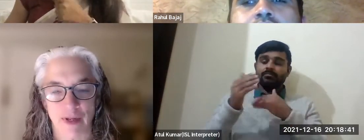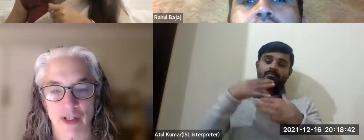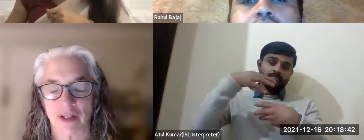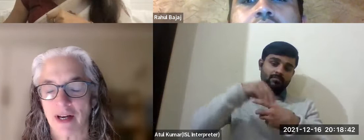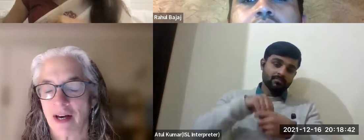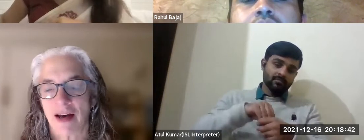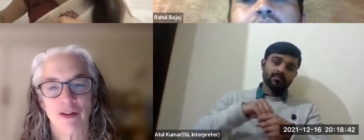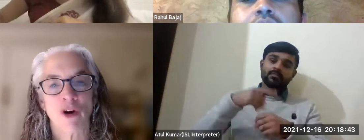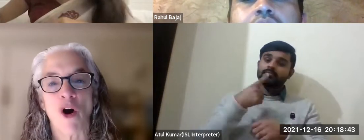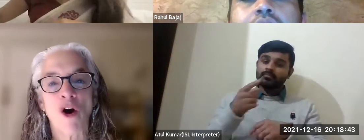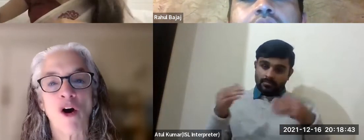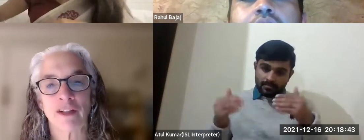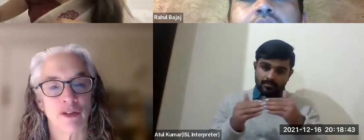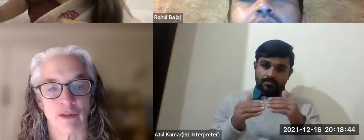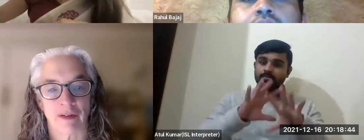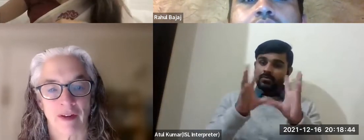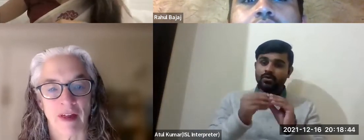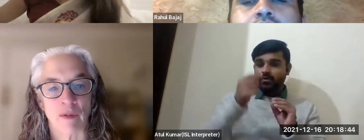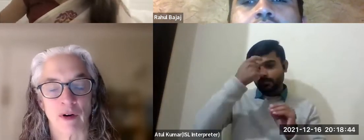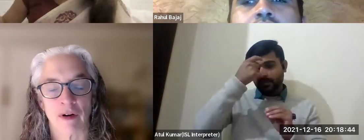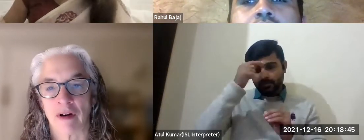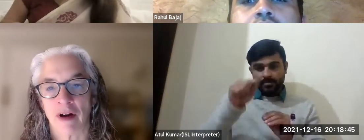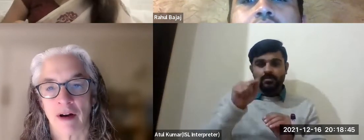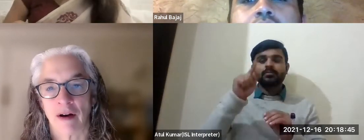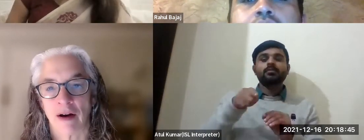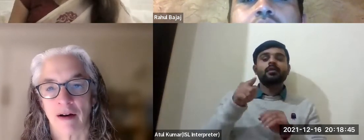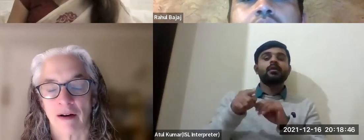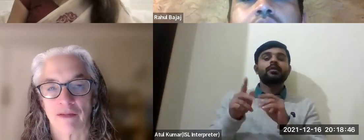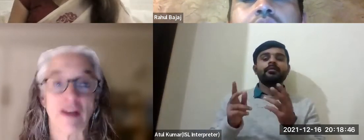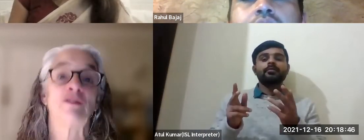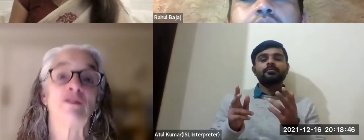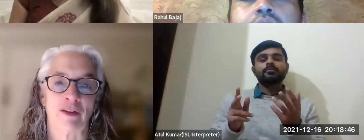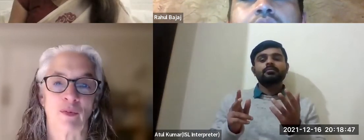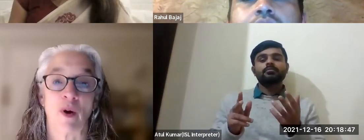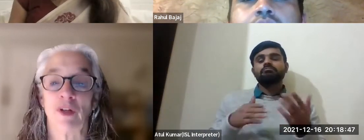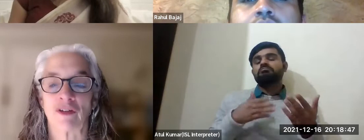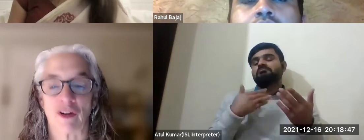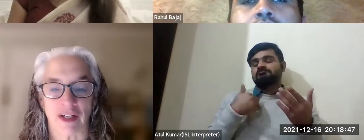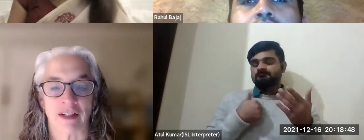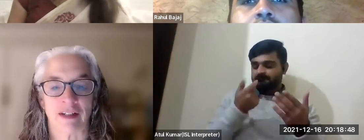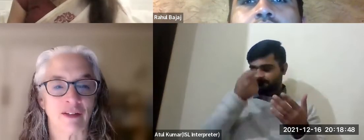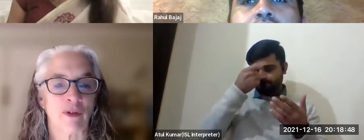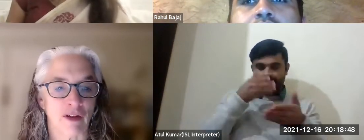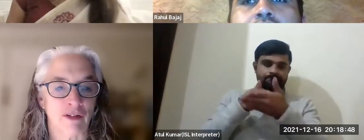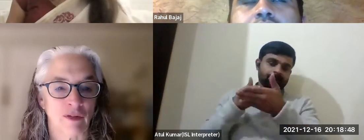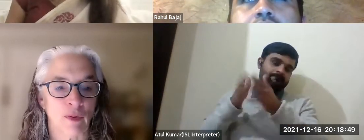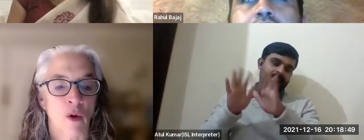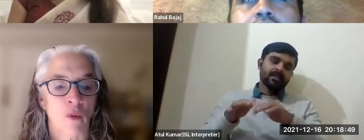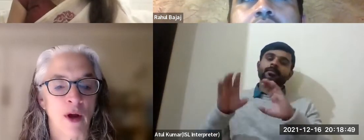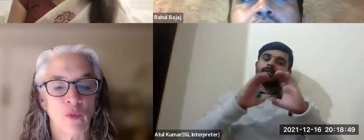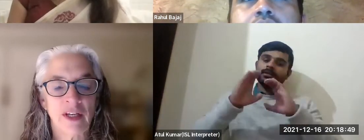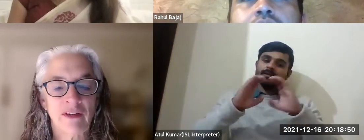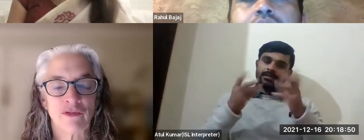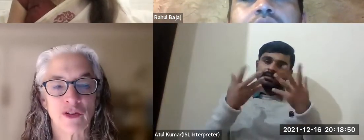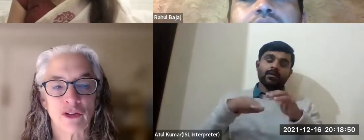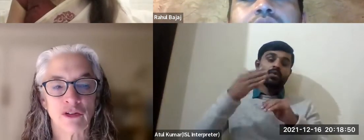Shilpi just mentioned. These are all issues that were faced by us when we started this Right. process.